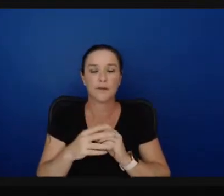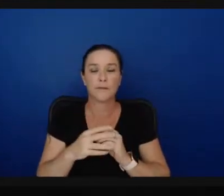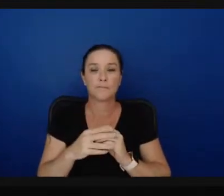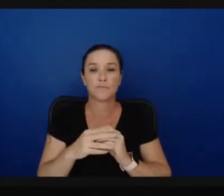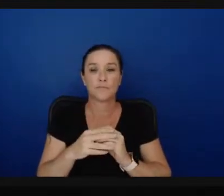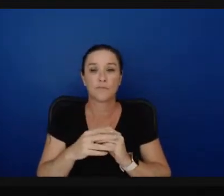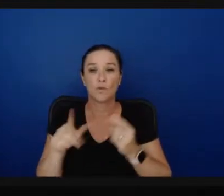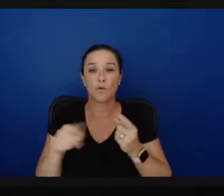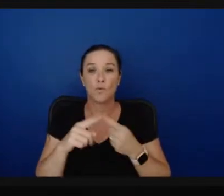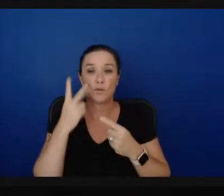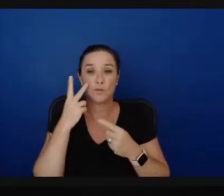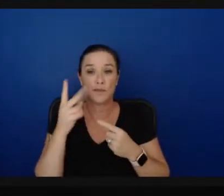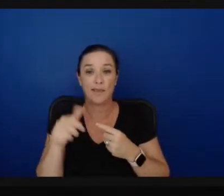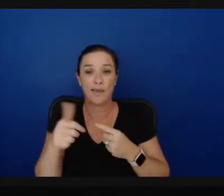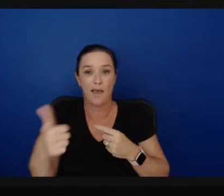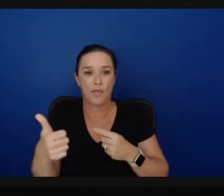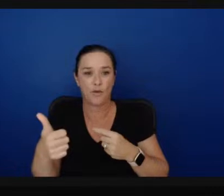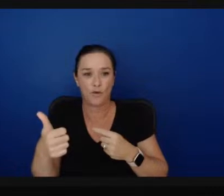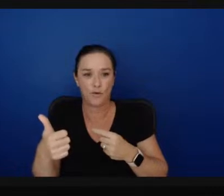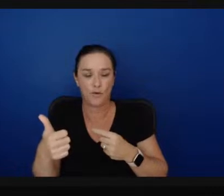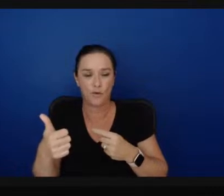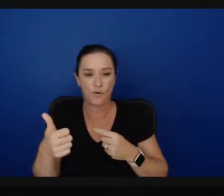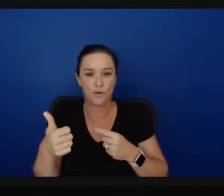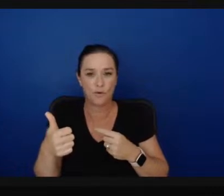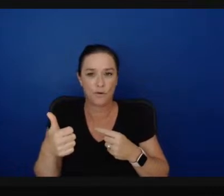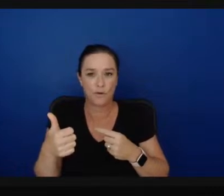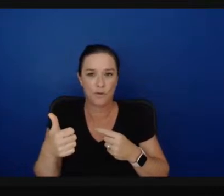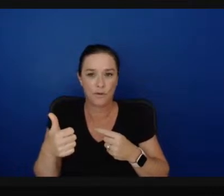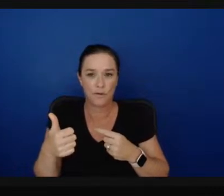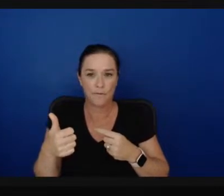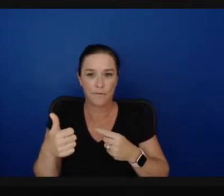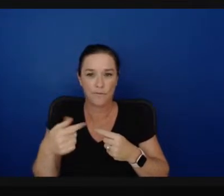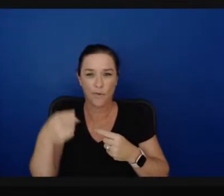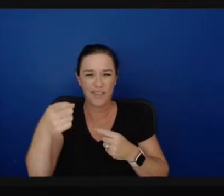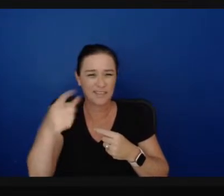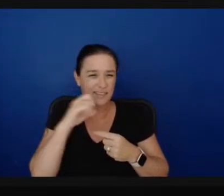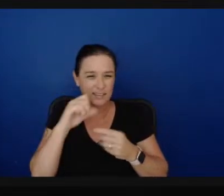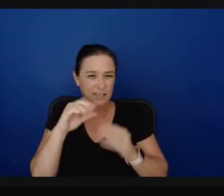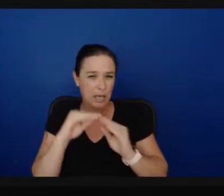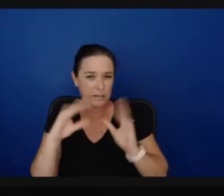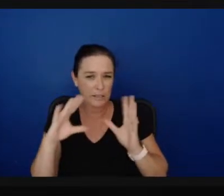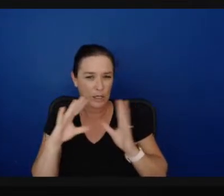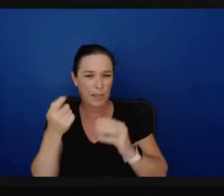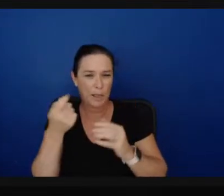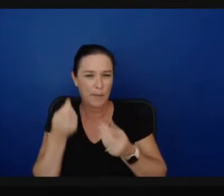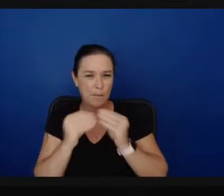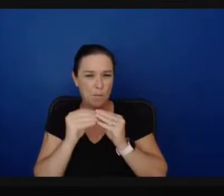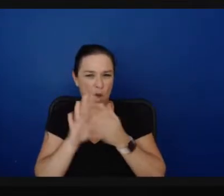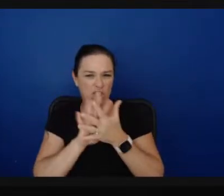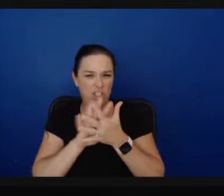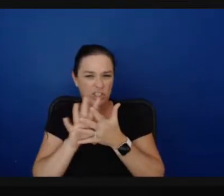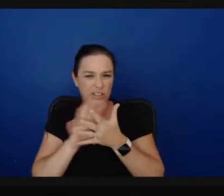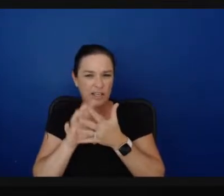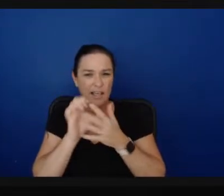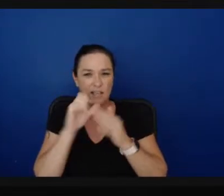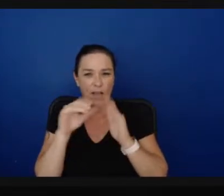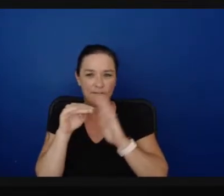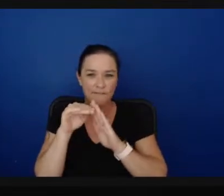plot where the pulses are not quite as clear, it's a little bit more muddled, right? Not quite as flat in